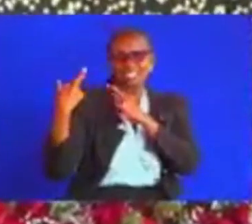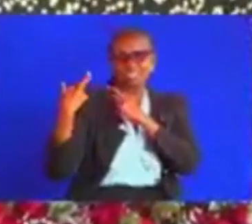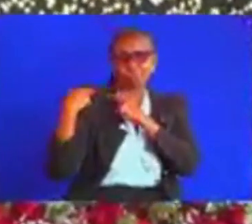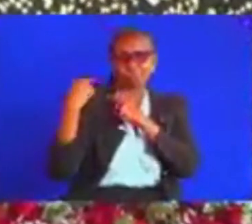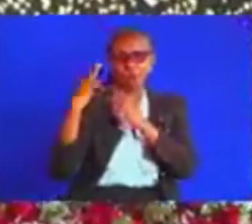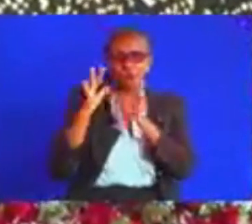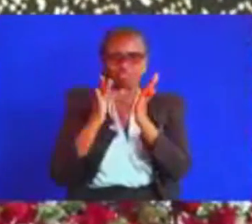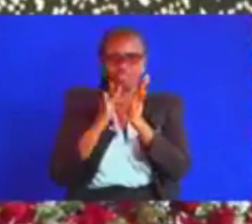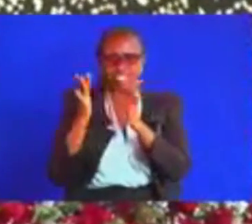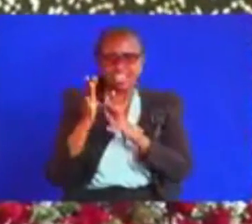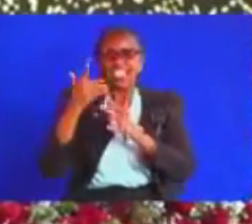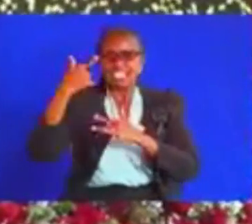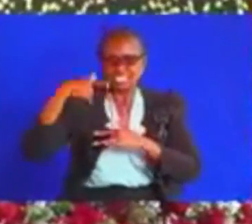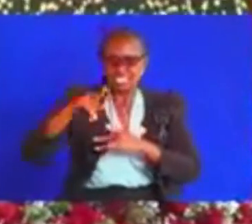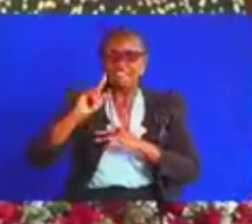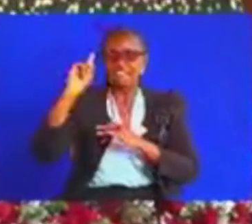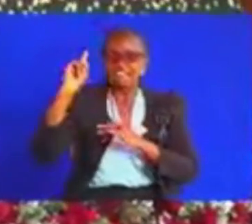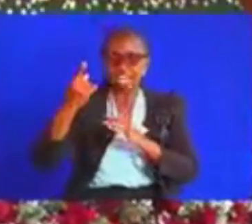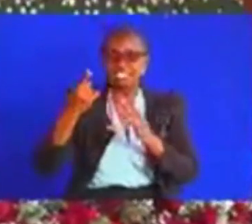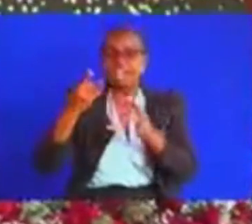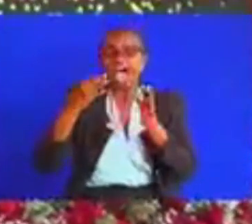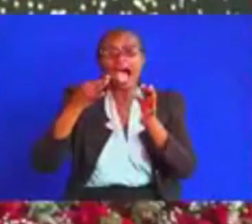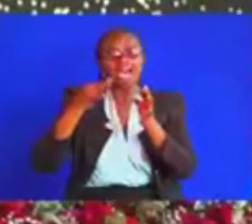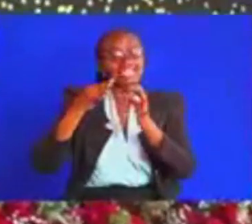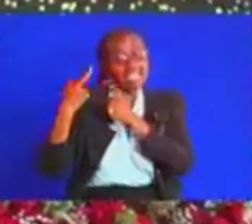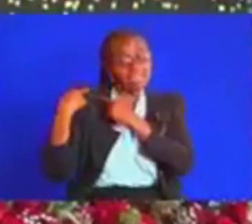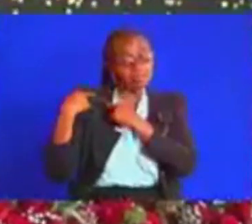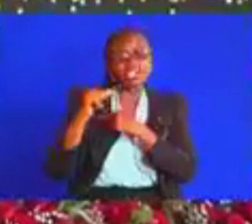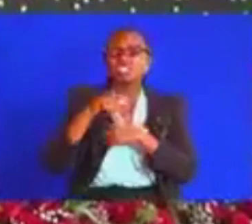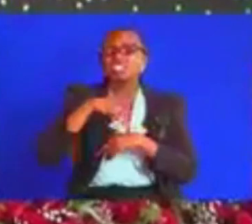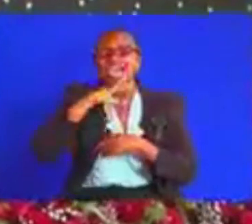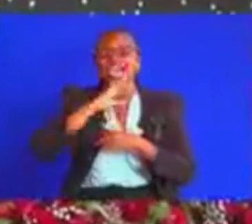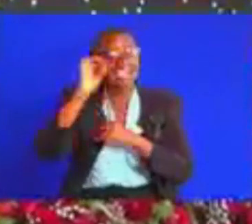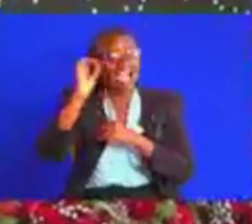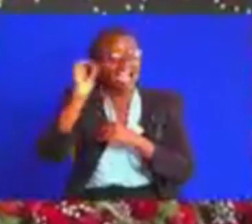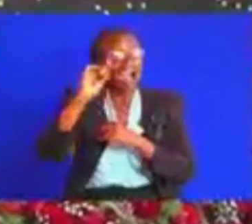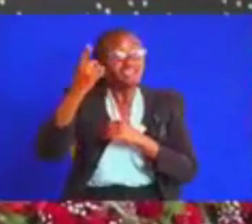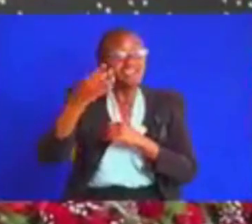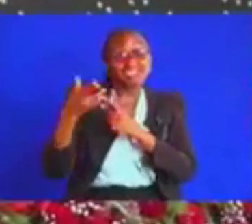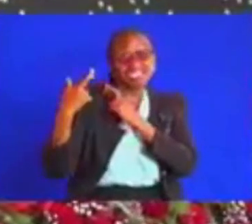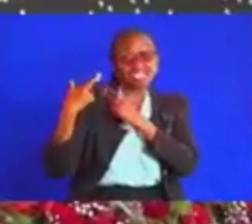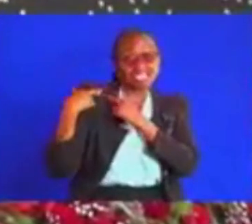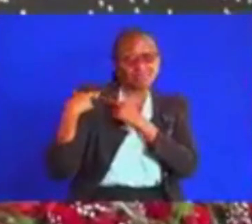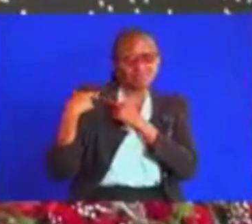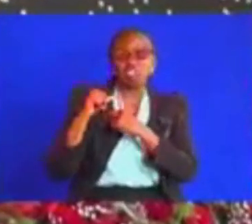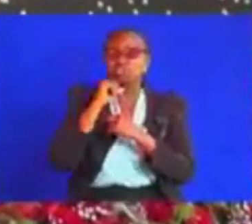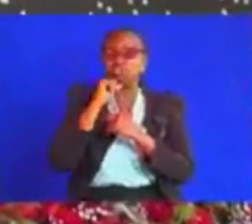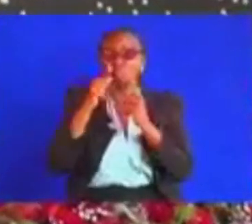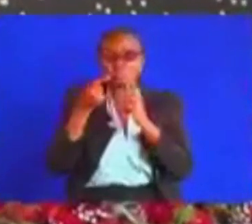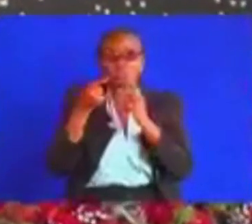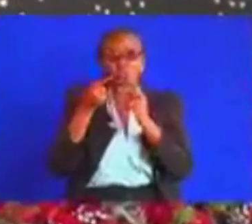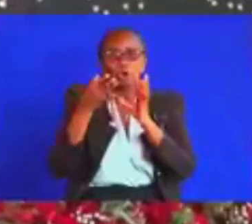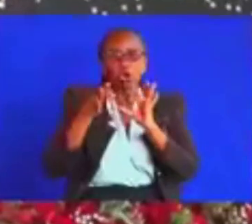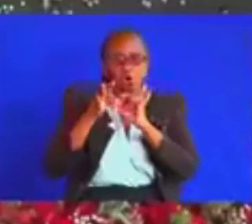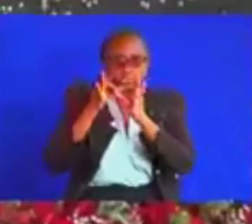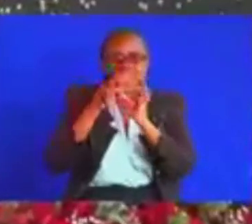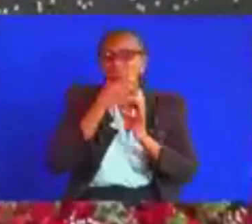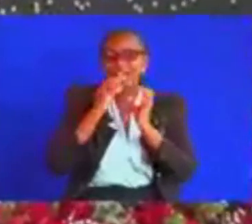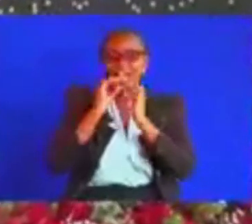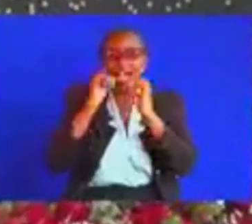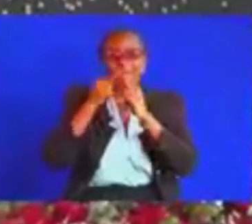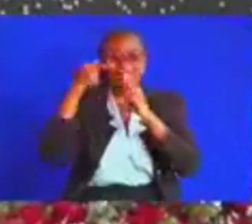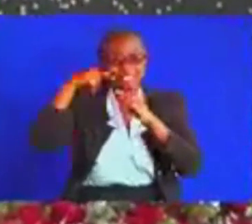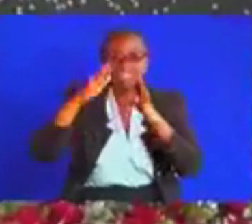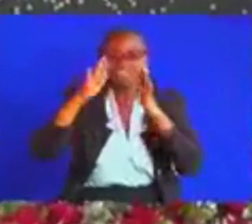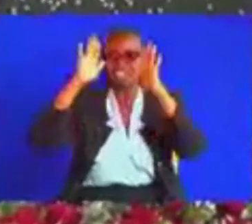Jesus. His first assignment was not to die. No. His first assignment was not to reconcile man. It was his major